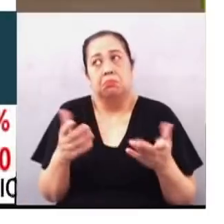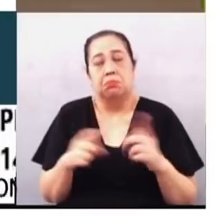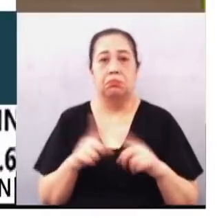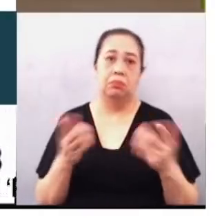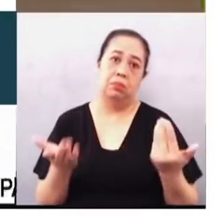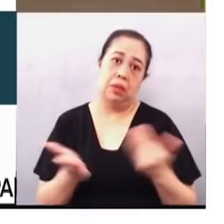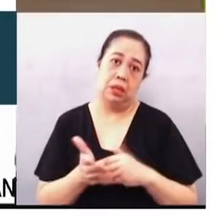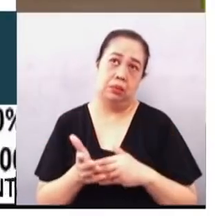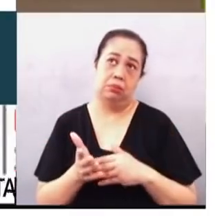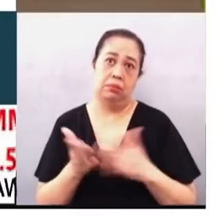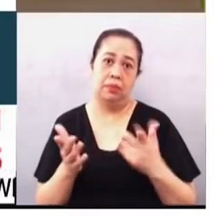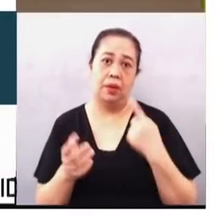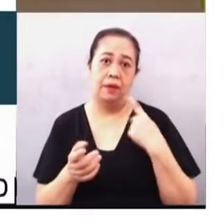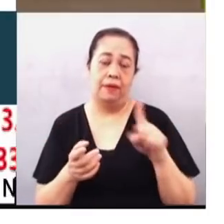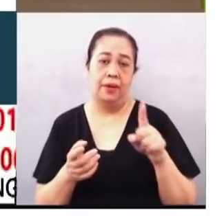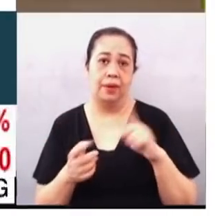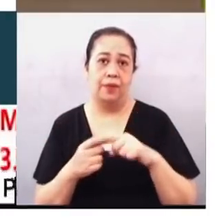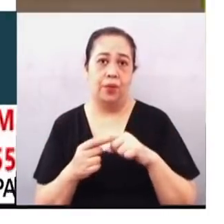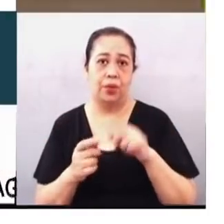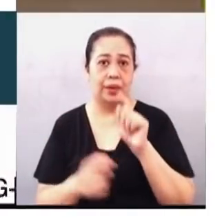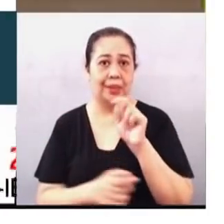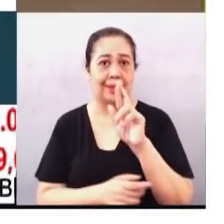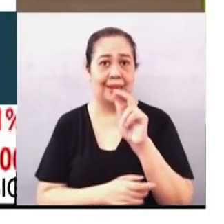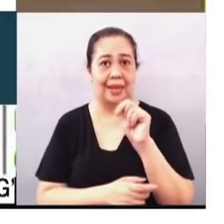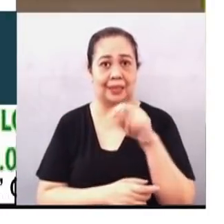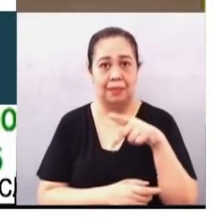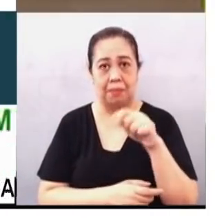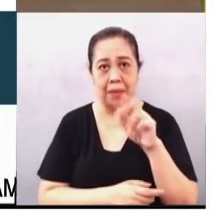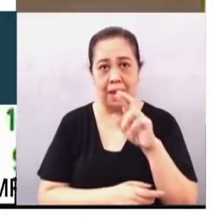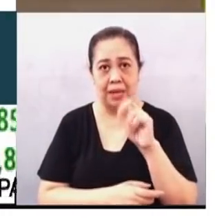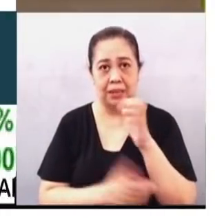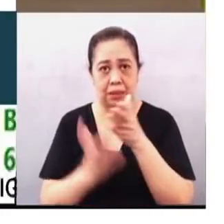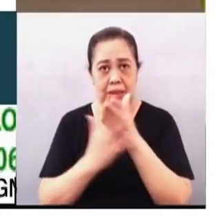But then again, for transparency reasons, then